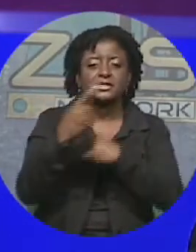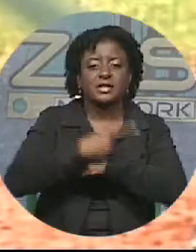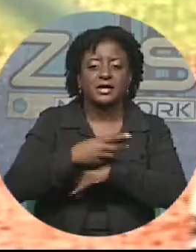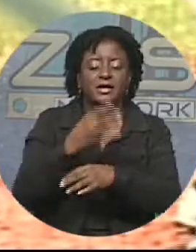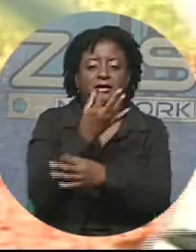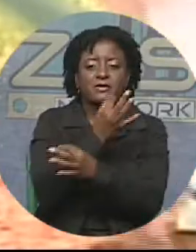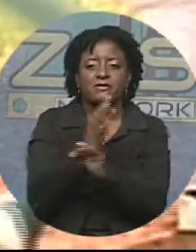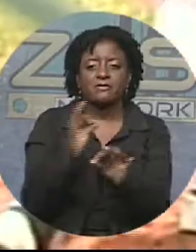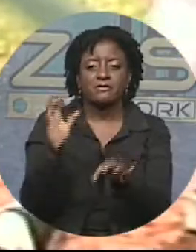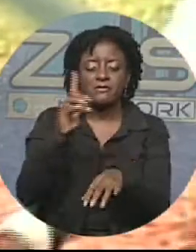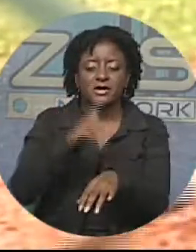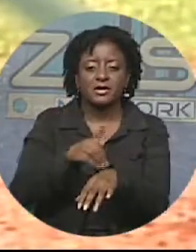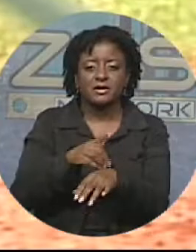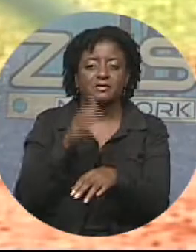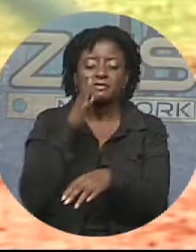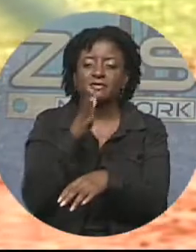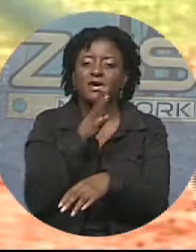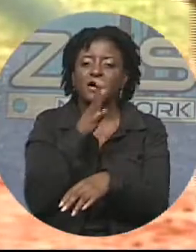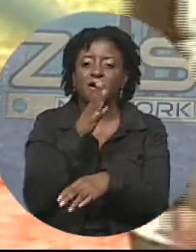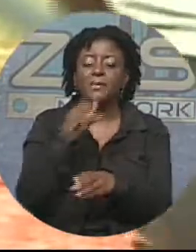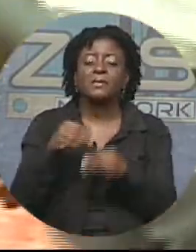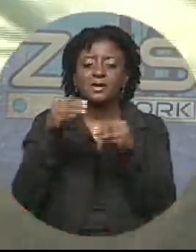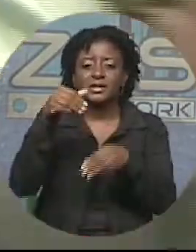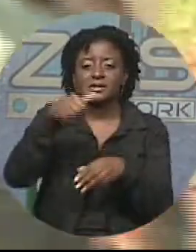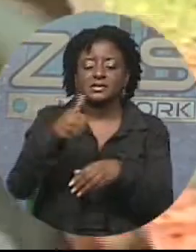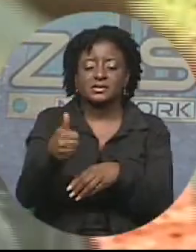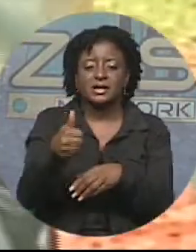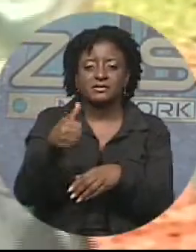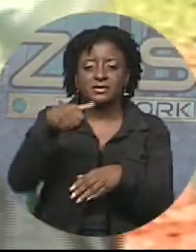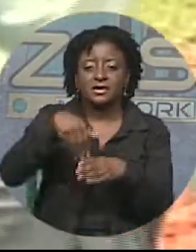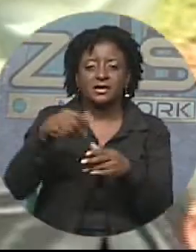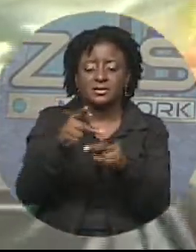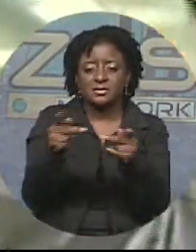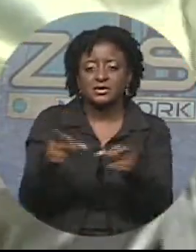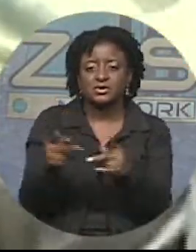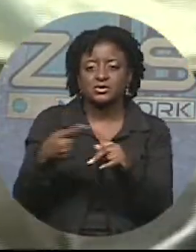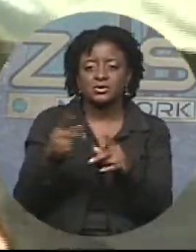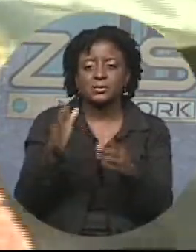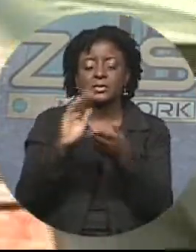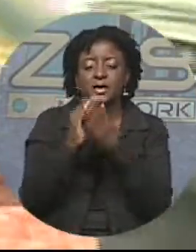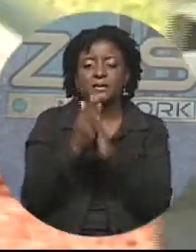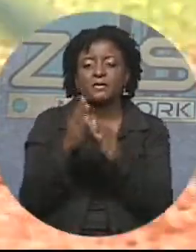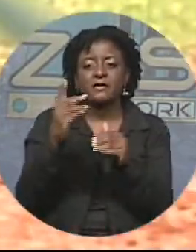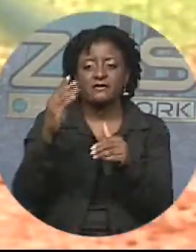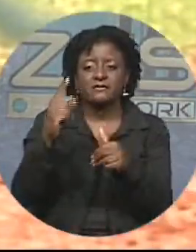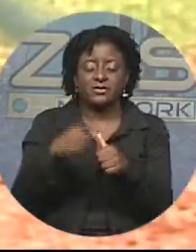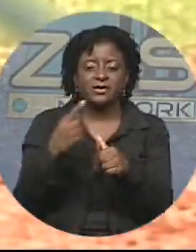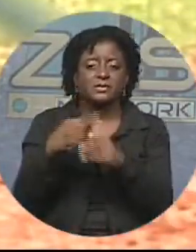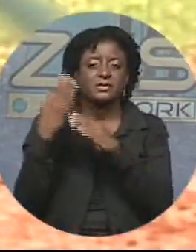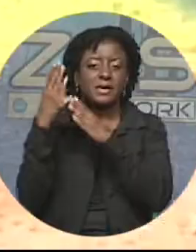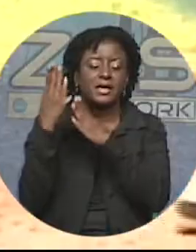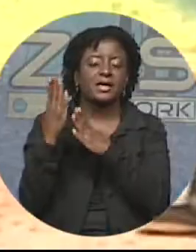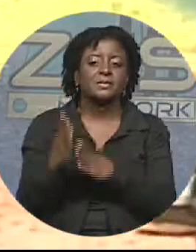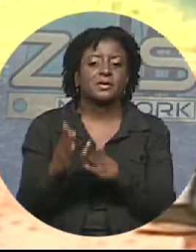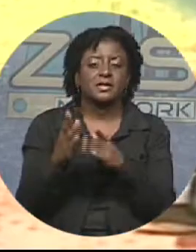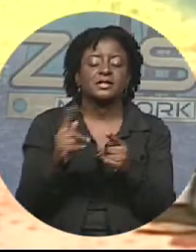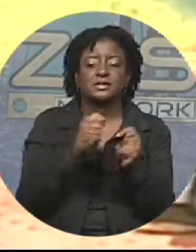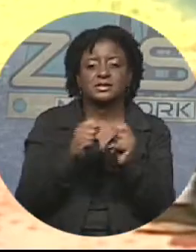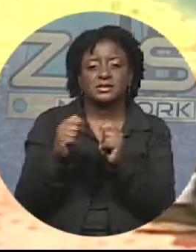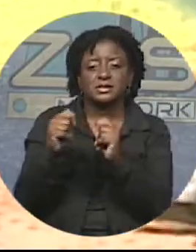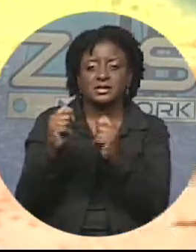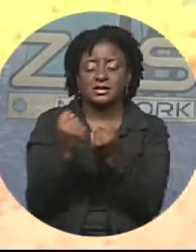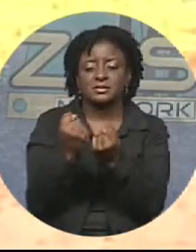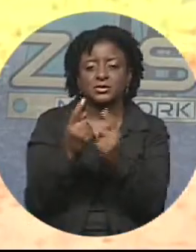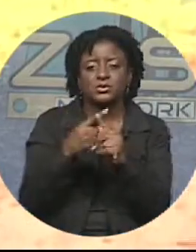in prime position to become the first Bahamian team ever to advance to the Little League World Series in Williamsport, Pennsylvania.